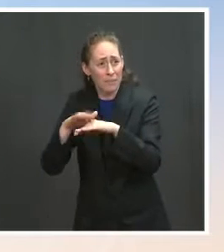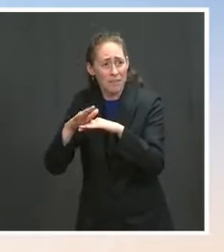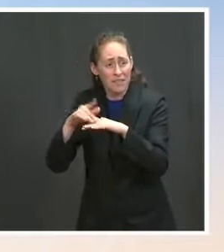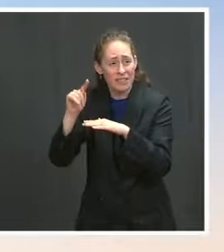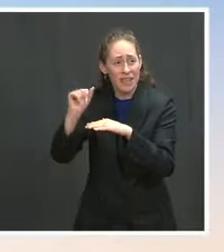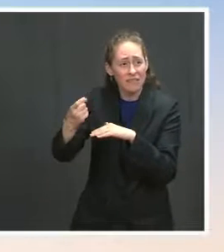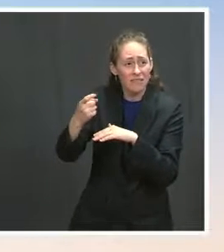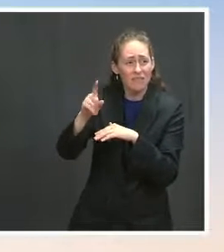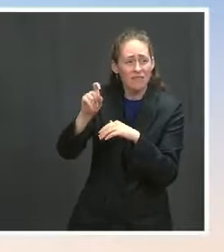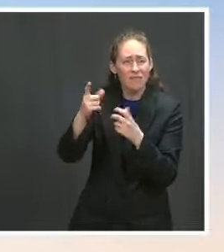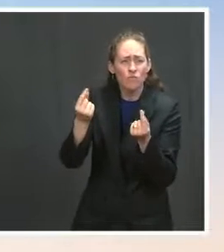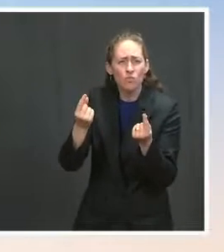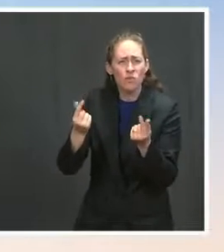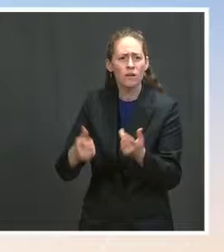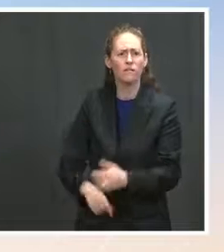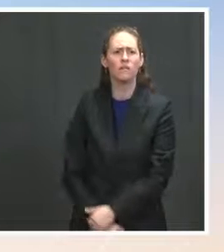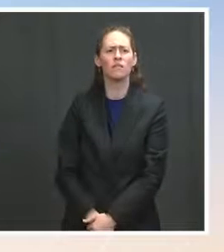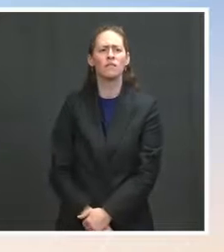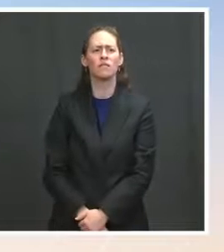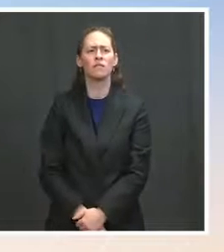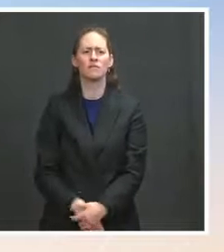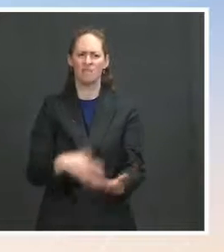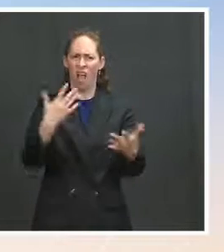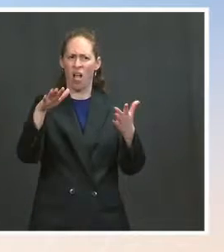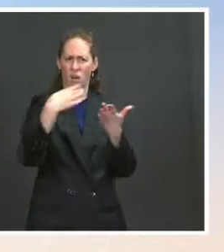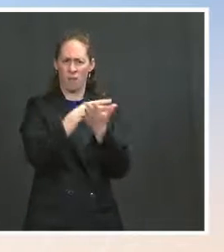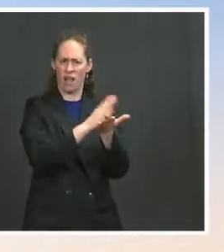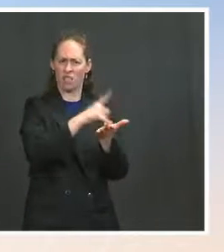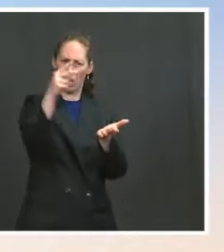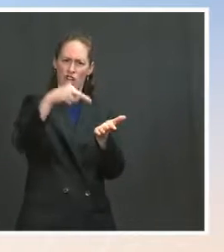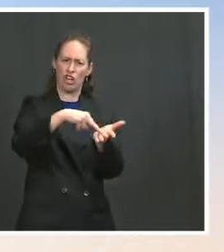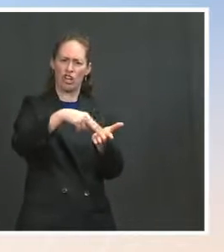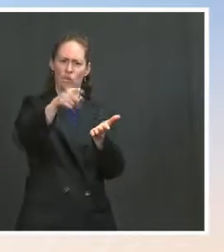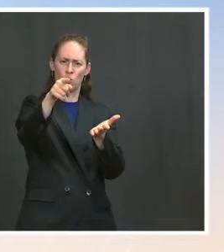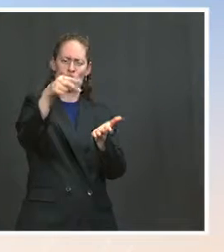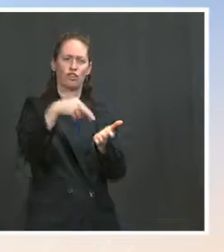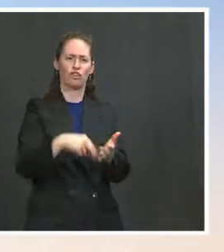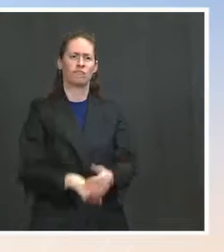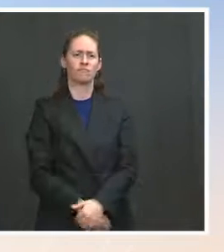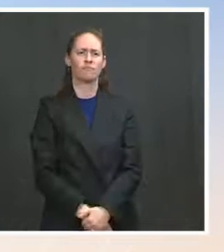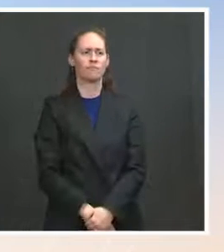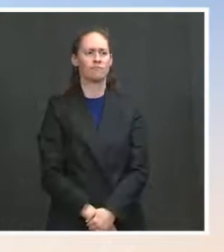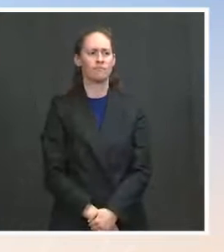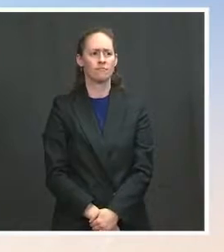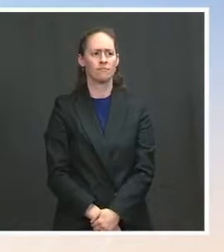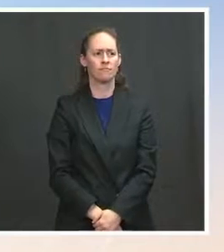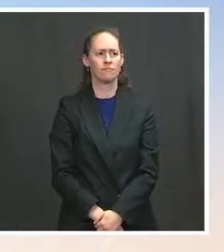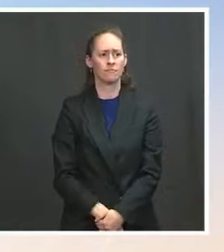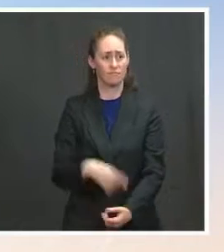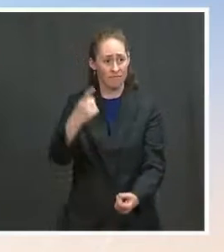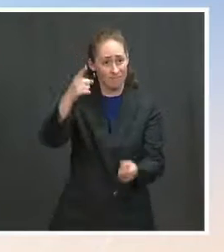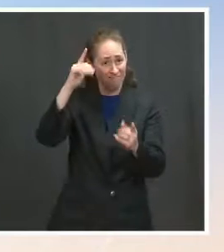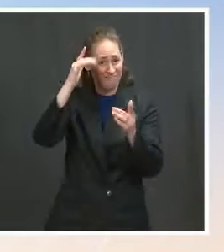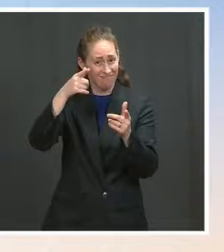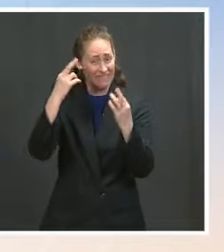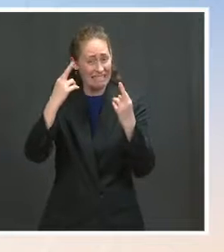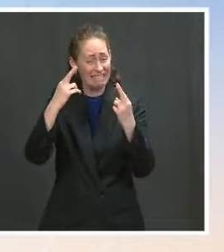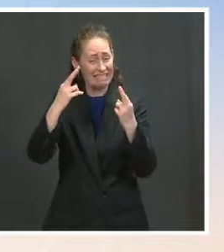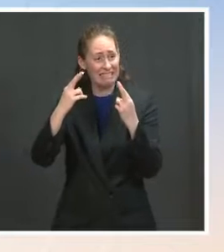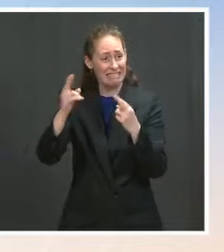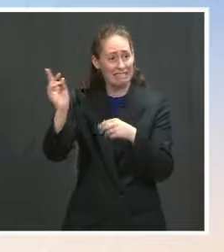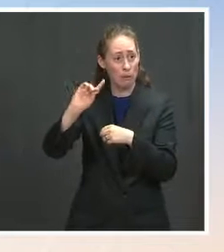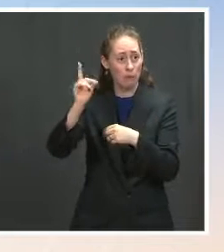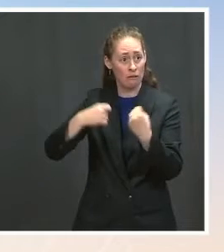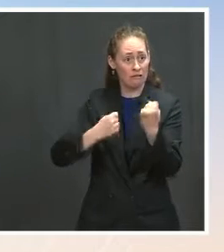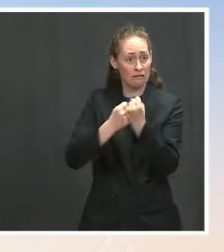And just on the corporate tax rate, are you confident progressive Democrats in Congress would get behind a proposal that doesn't include an increase in the corporate tax rate? Well,